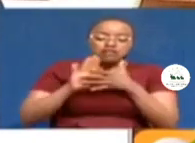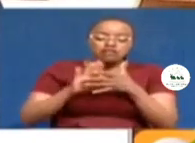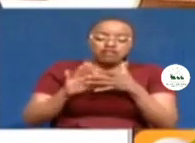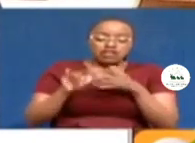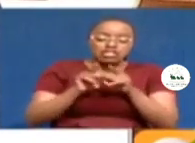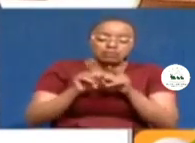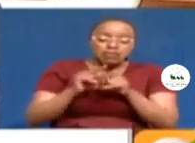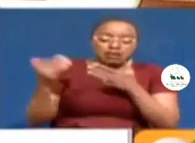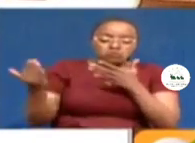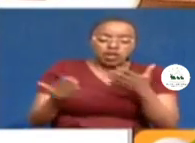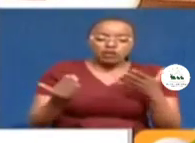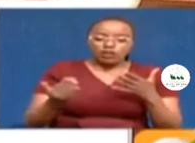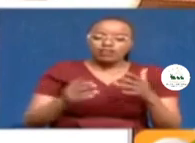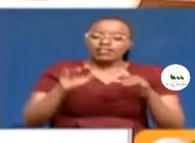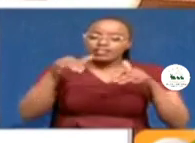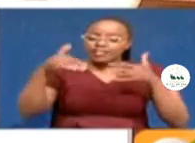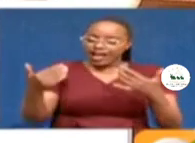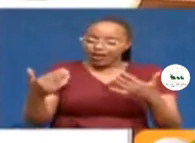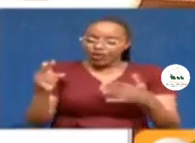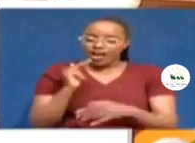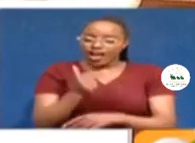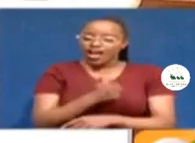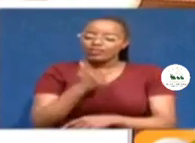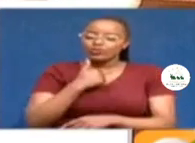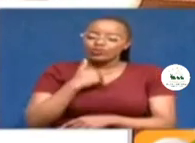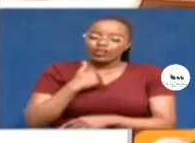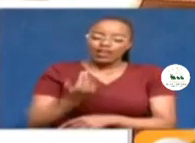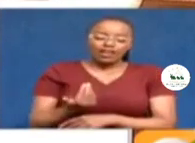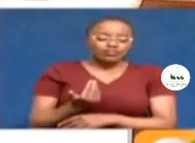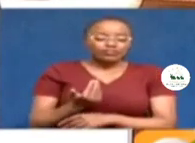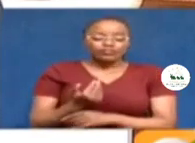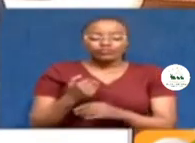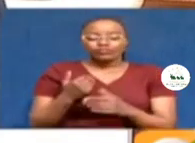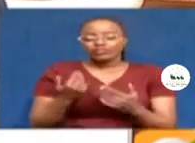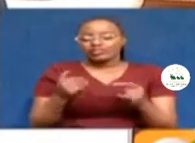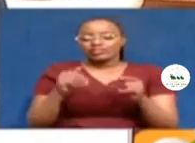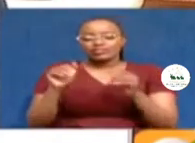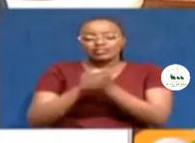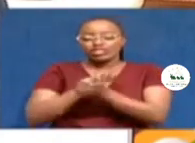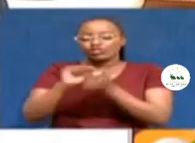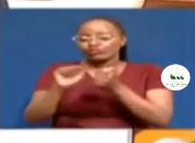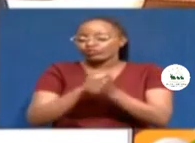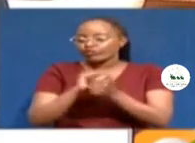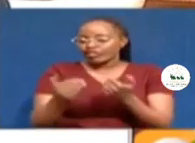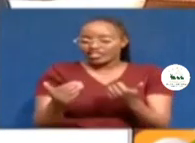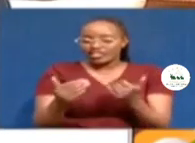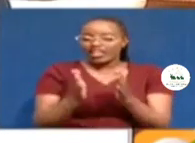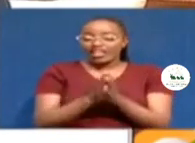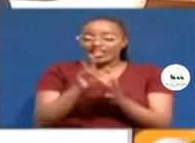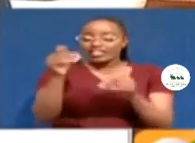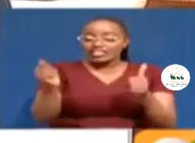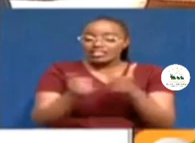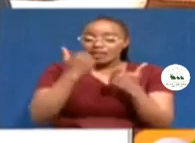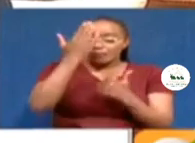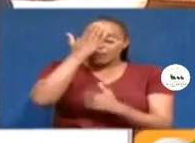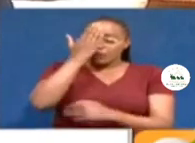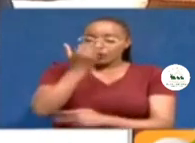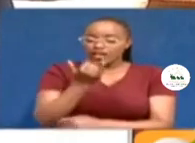boots. That is how far we have sunk. And this has happened